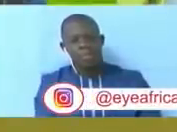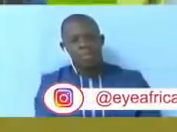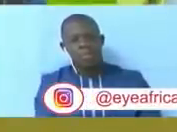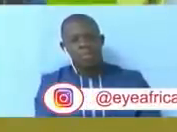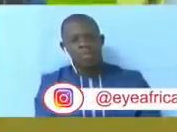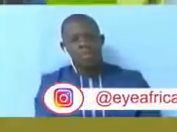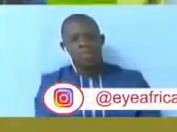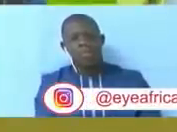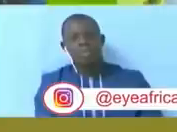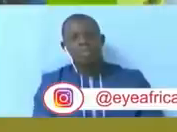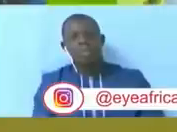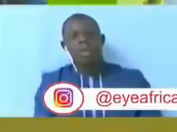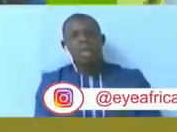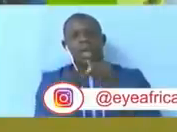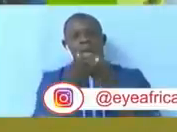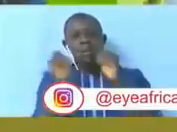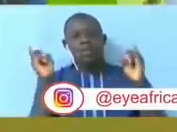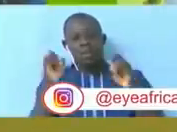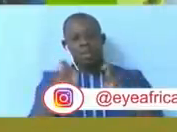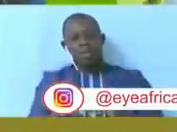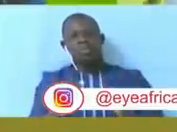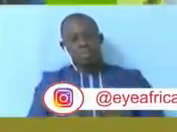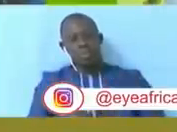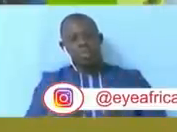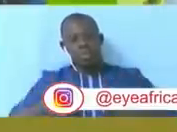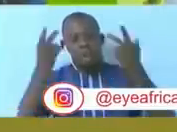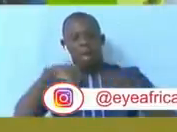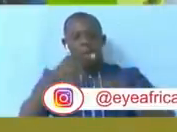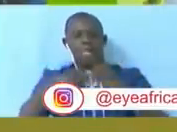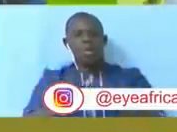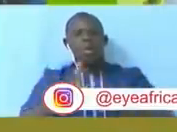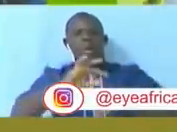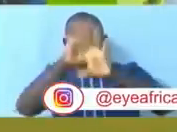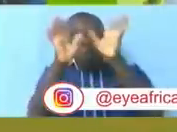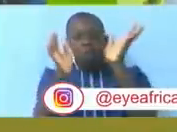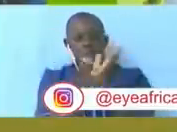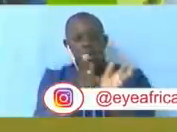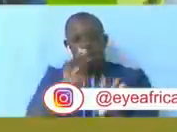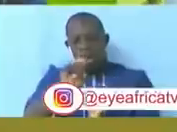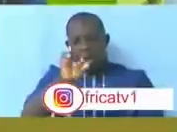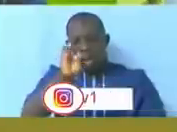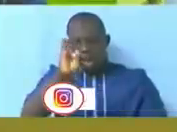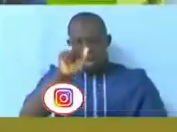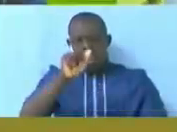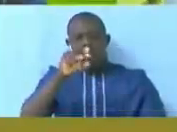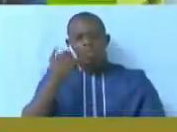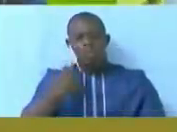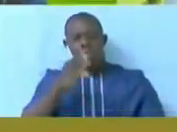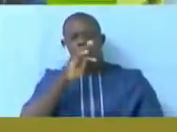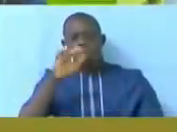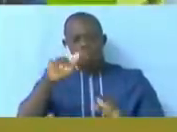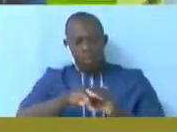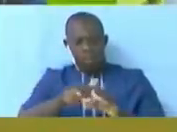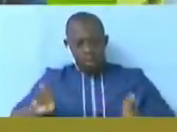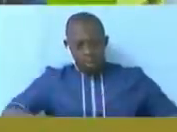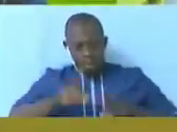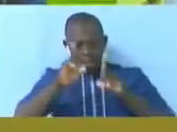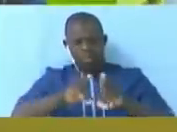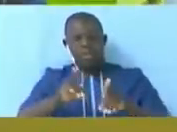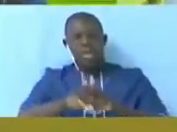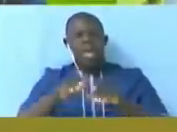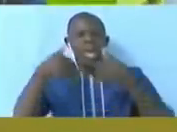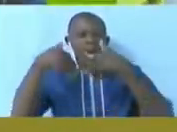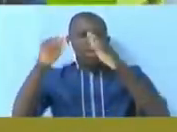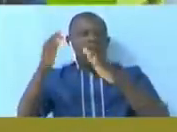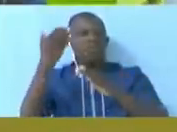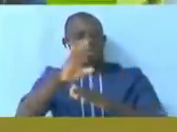the NIA officers who were involved. Independent kibar bundani narana safaroke o NIA mialonko bebula taw ko nyingono ko yebe bayle. But let me say this, that was the